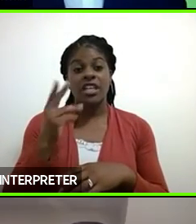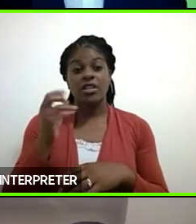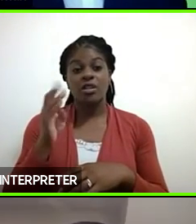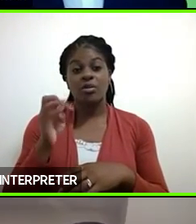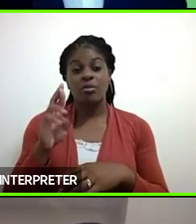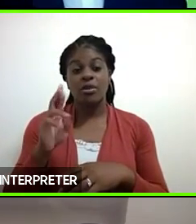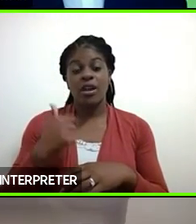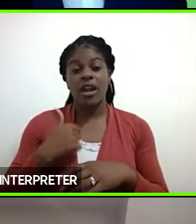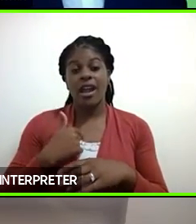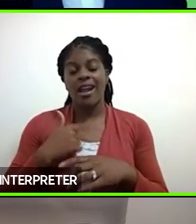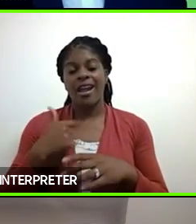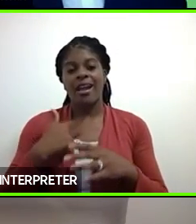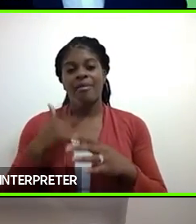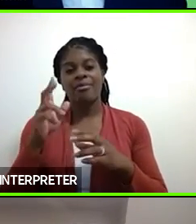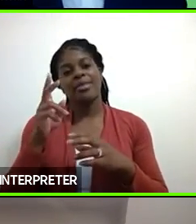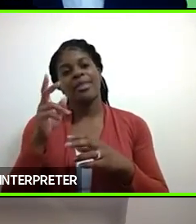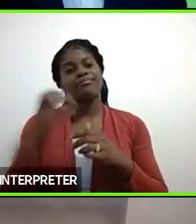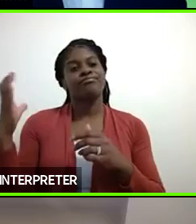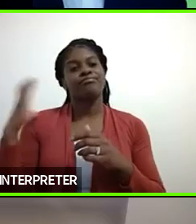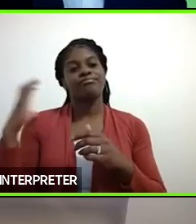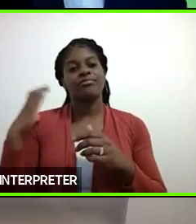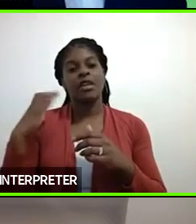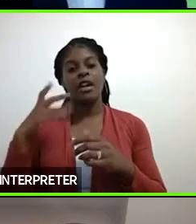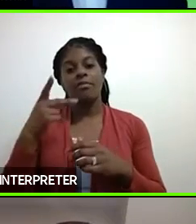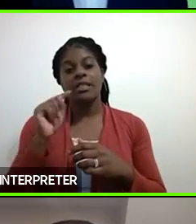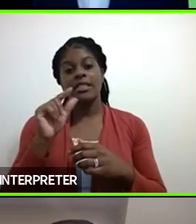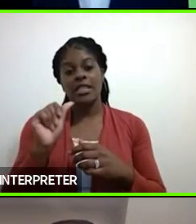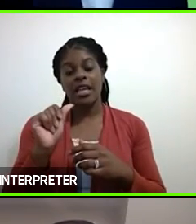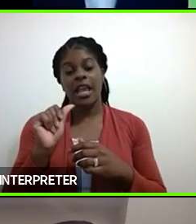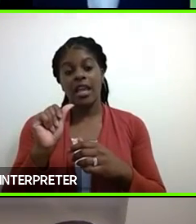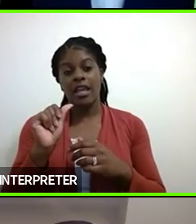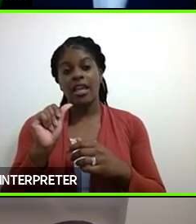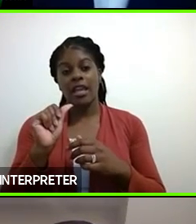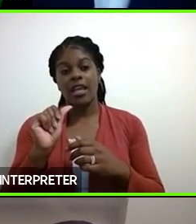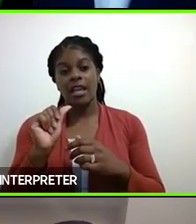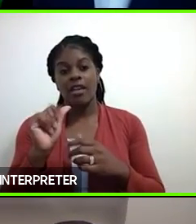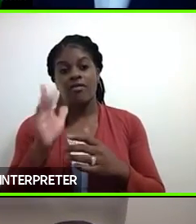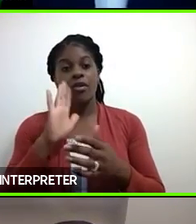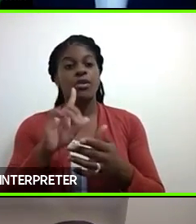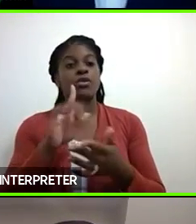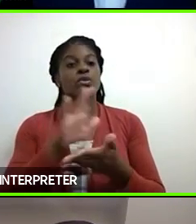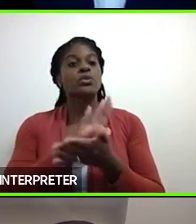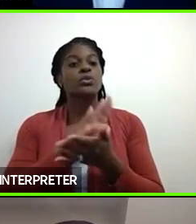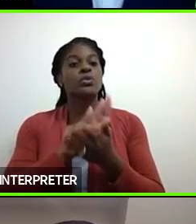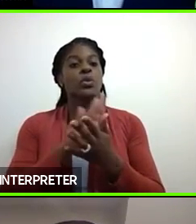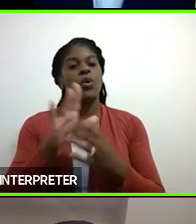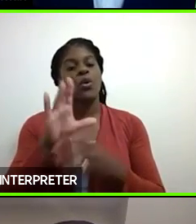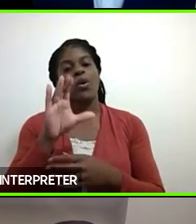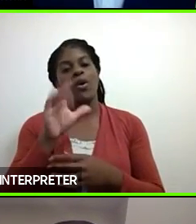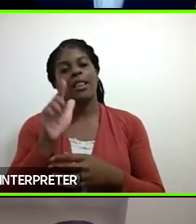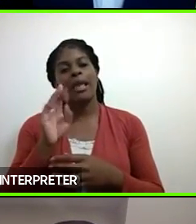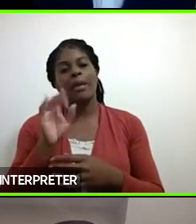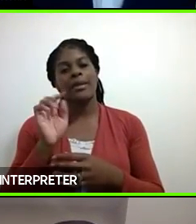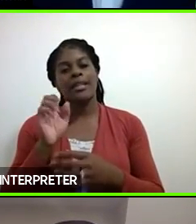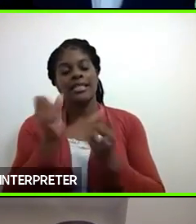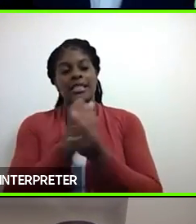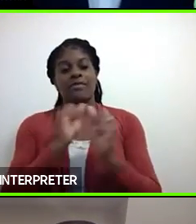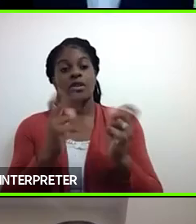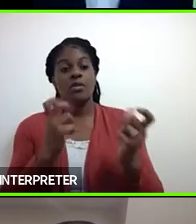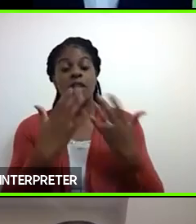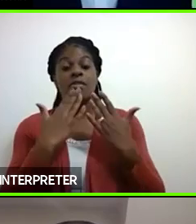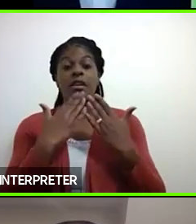of PTA's Subcommittee on School Climate and Safety. We want to thank all the community members